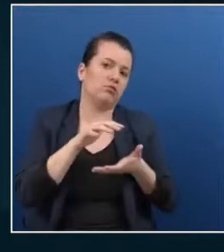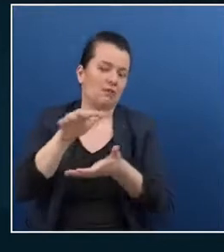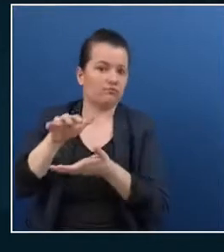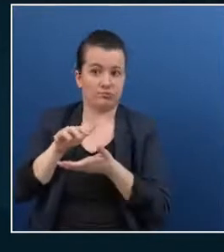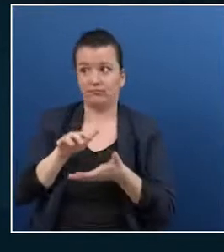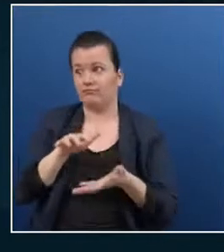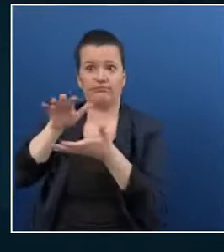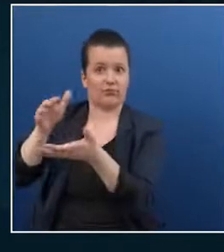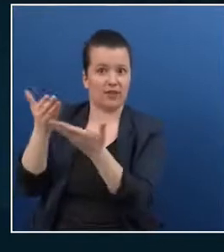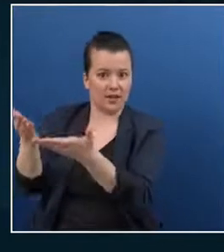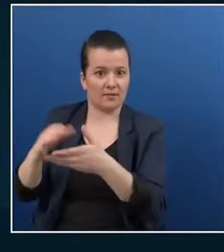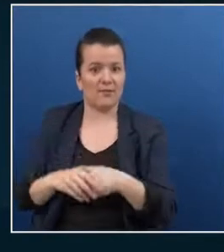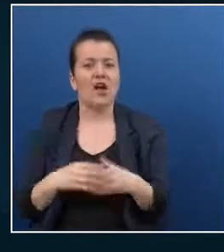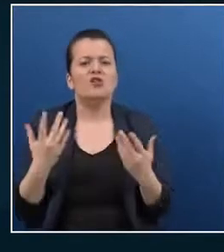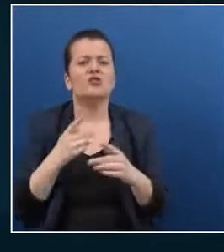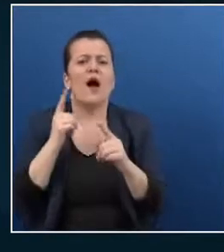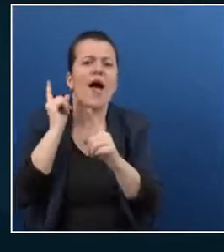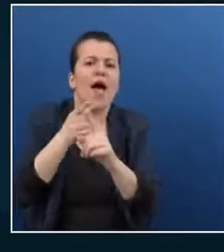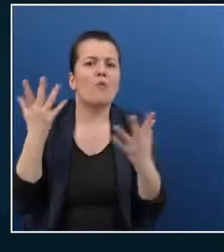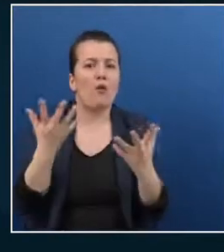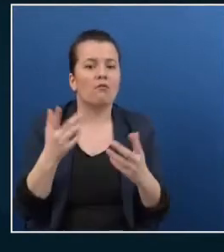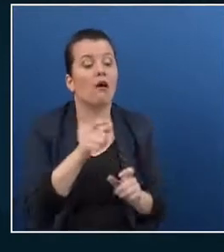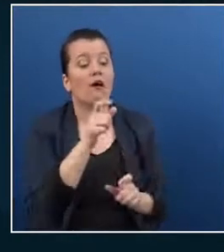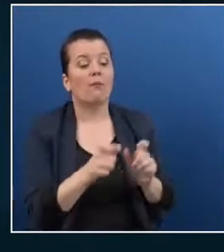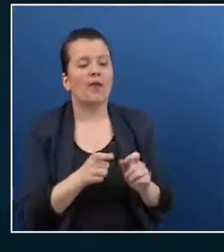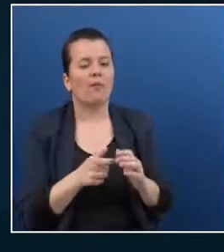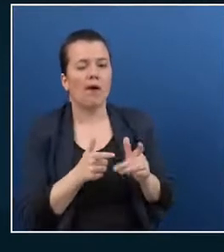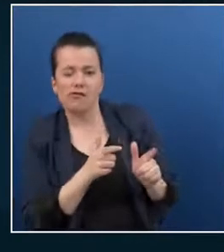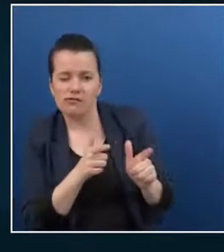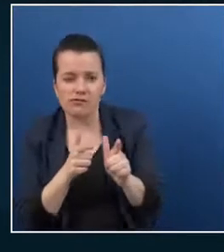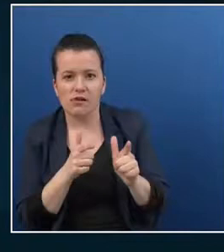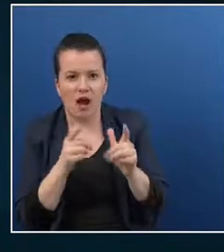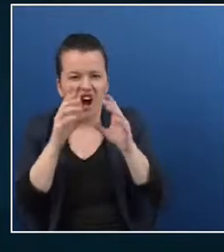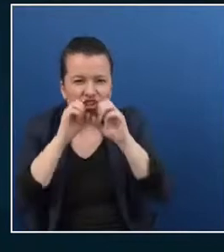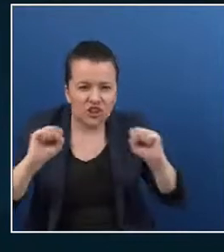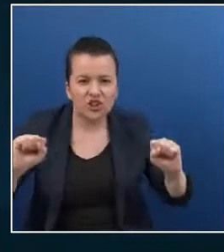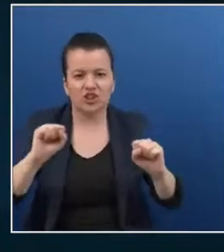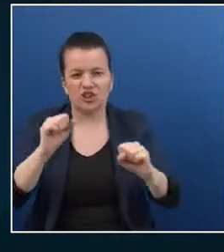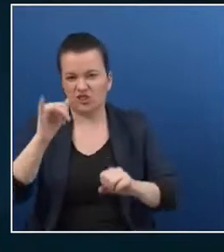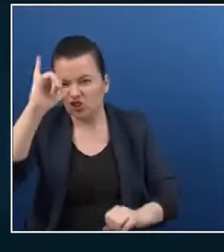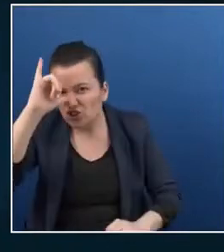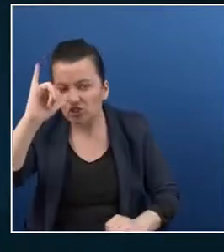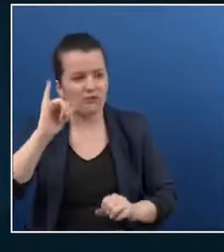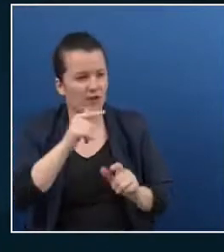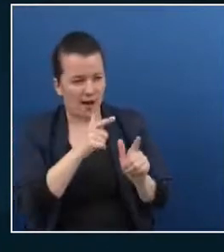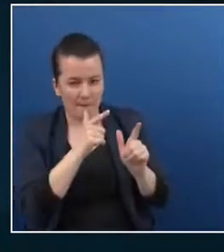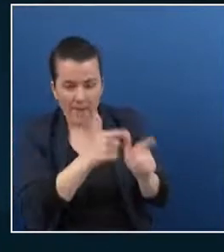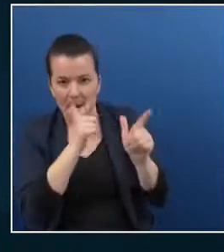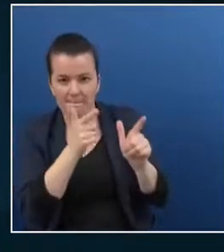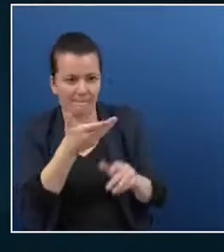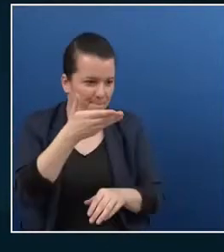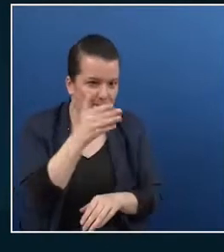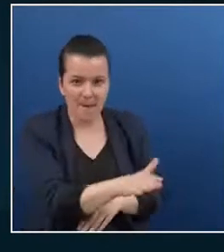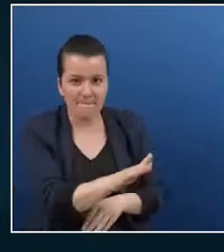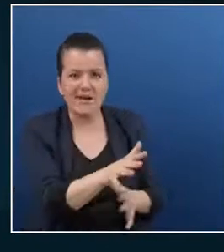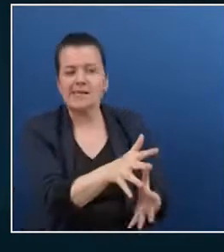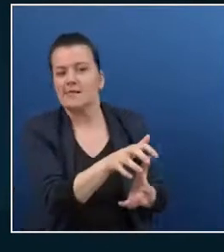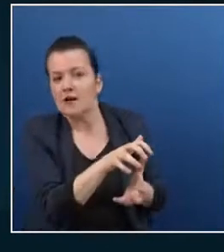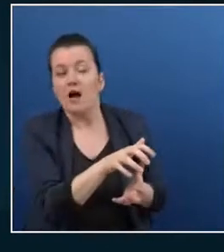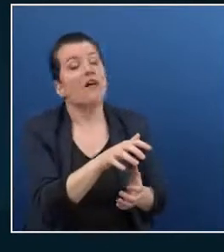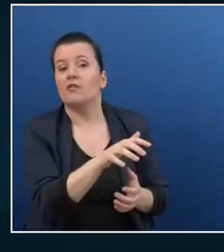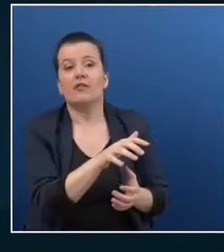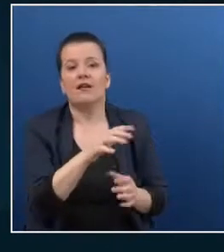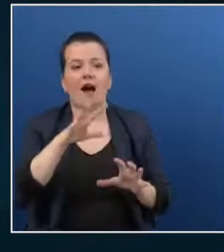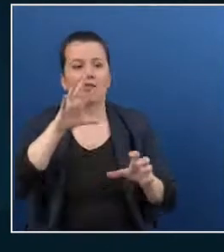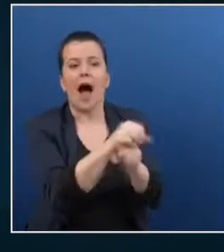can kill. And so I met Eric and we started talking, and he was mentoring me on all of these use